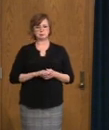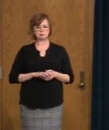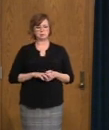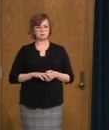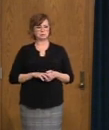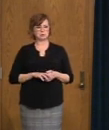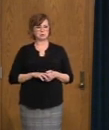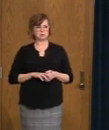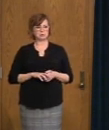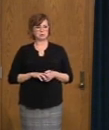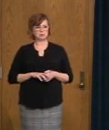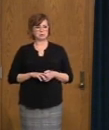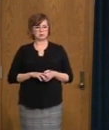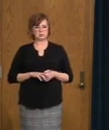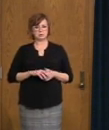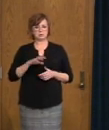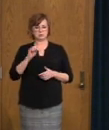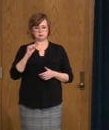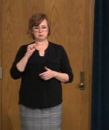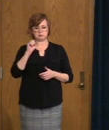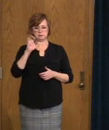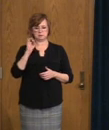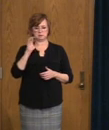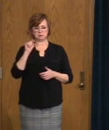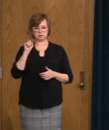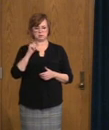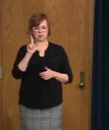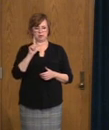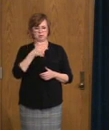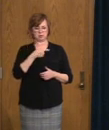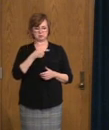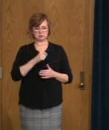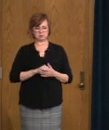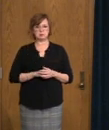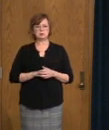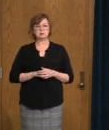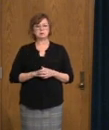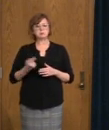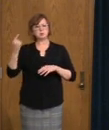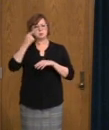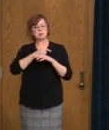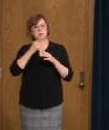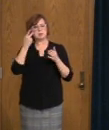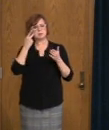Hi, this is a question for Mr. Livingstone. We saw in the documents released today and